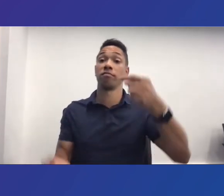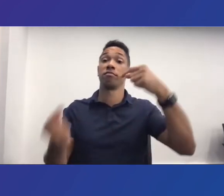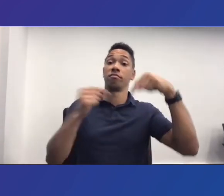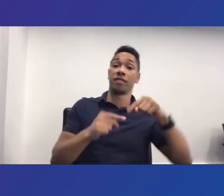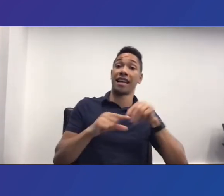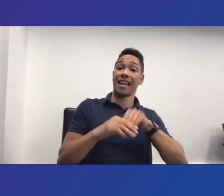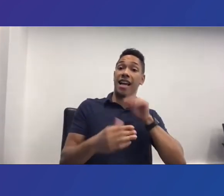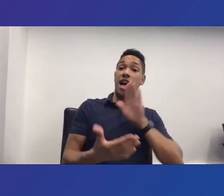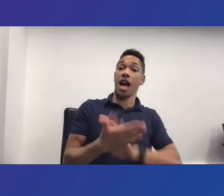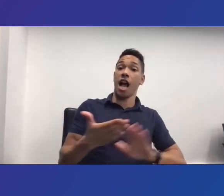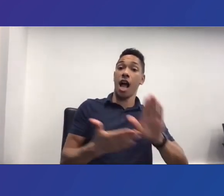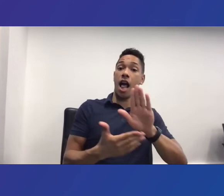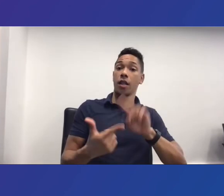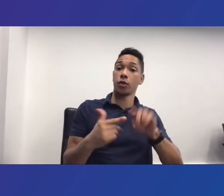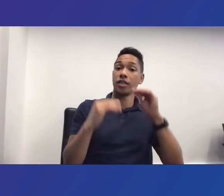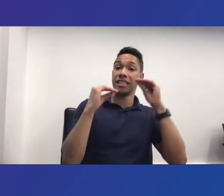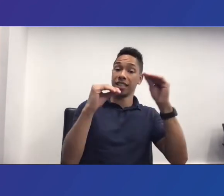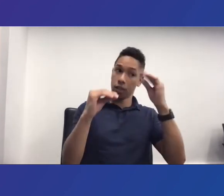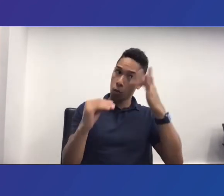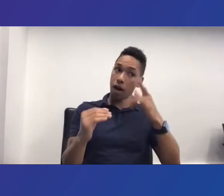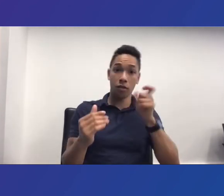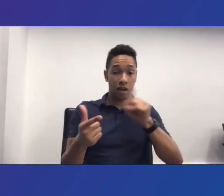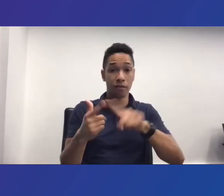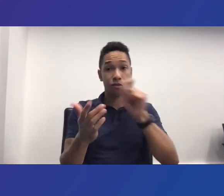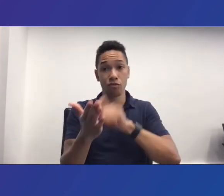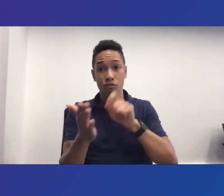to teach? Because we have to write those papers.